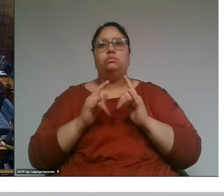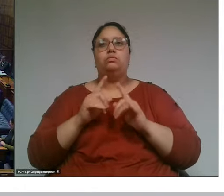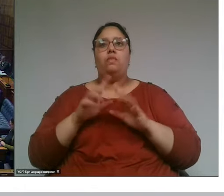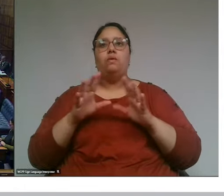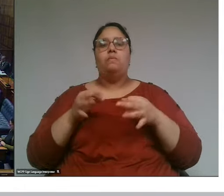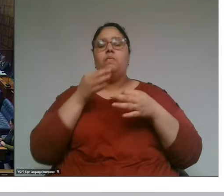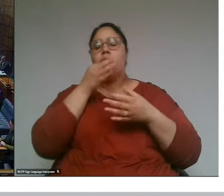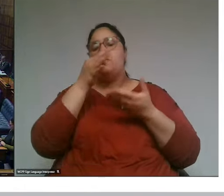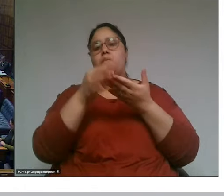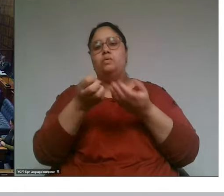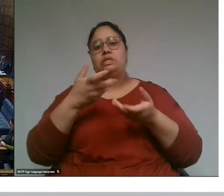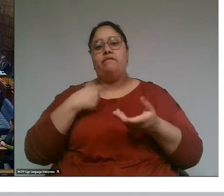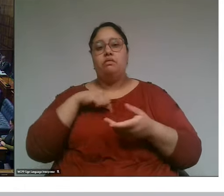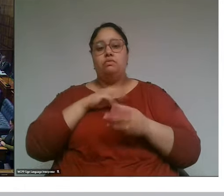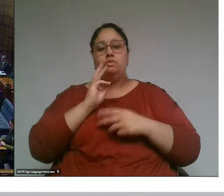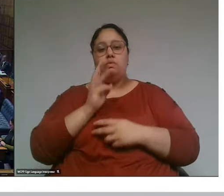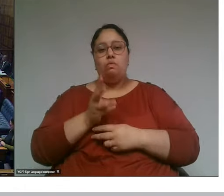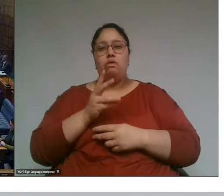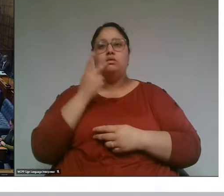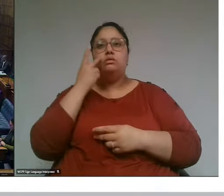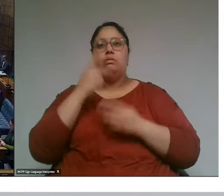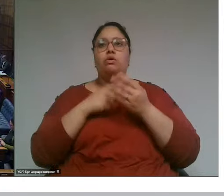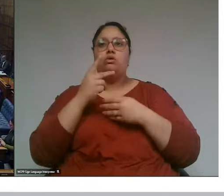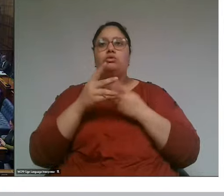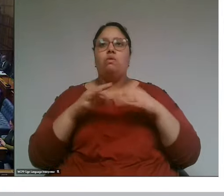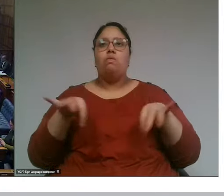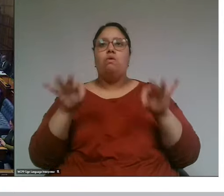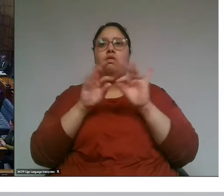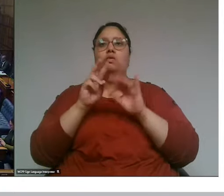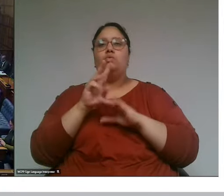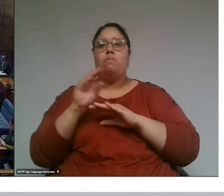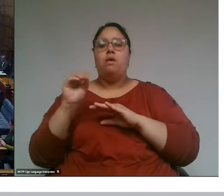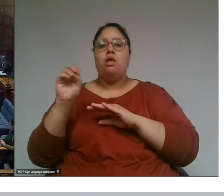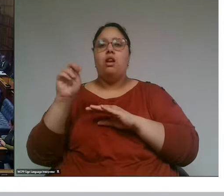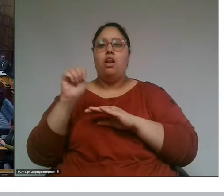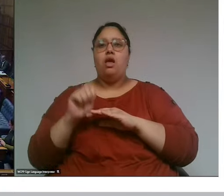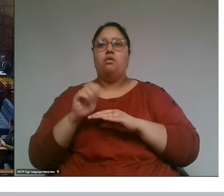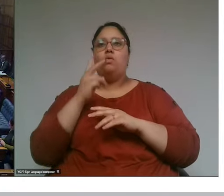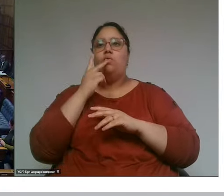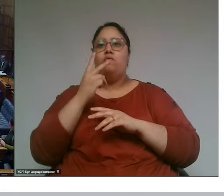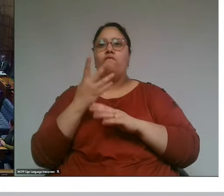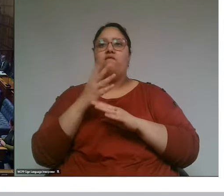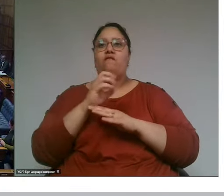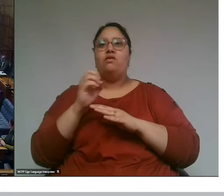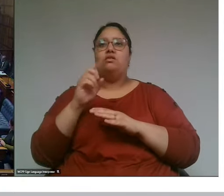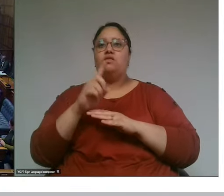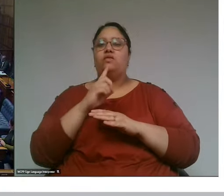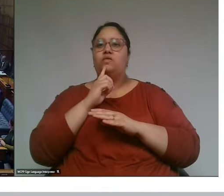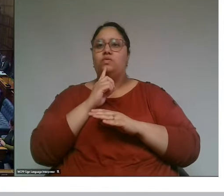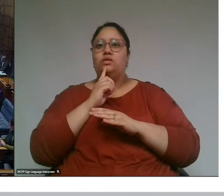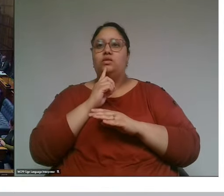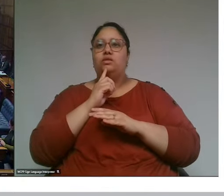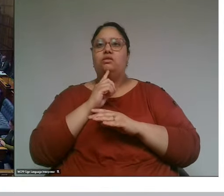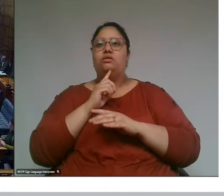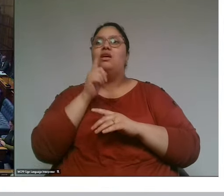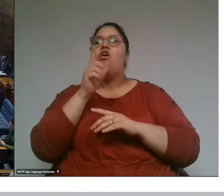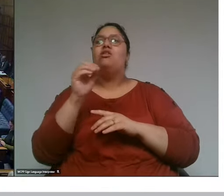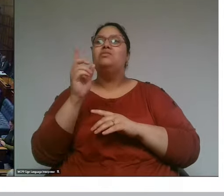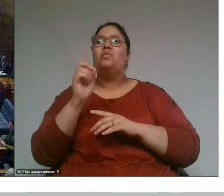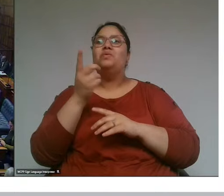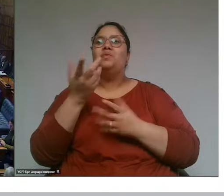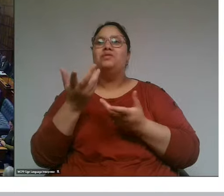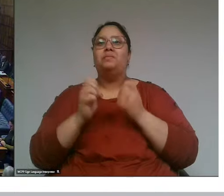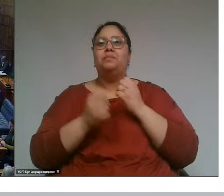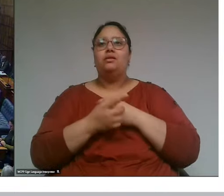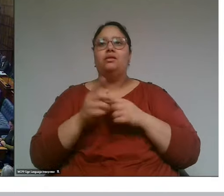we will look at it and they will say look the project is worth 2 million Rand they're looking for 500,000 or a million Rand we then partner with them on that